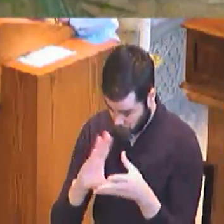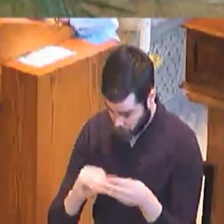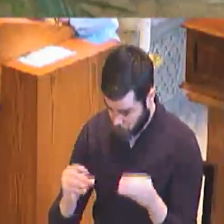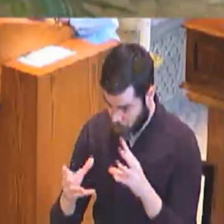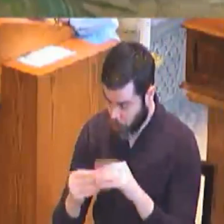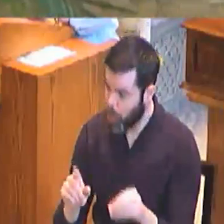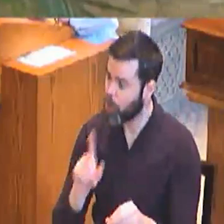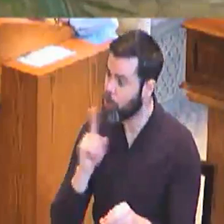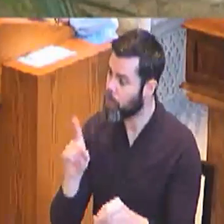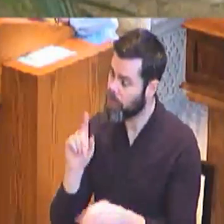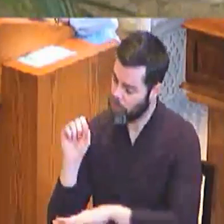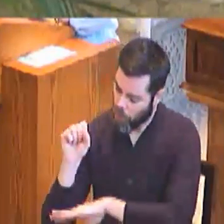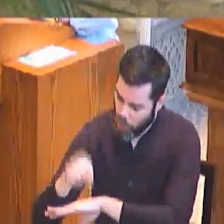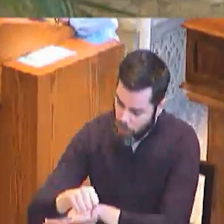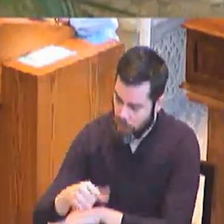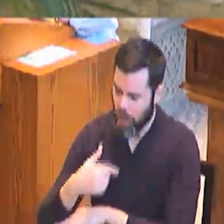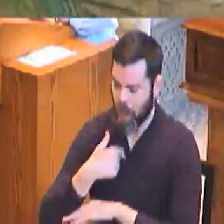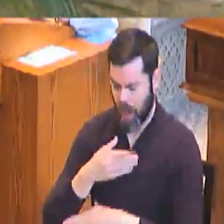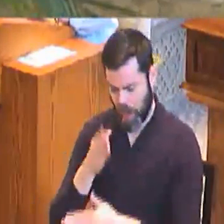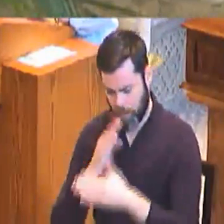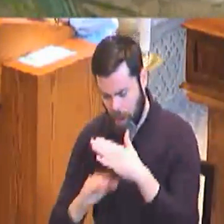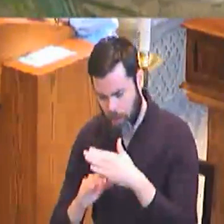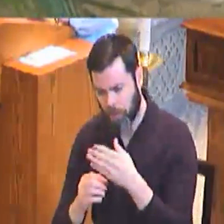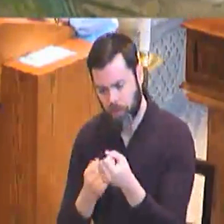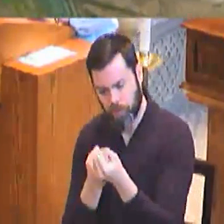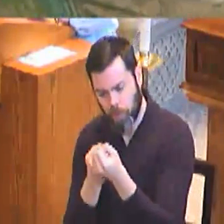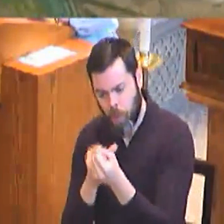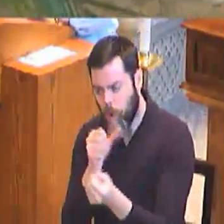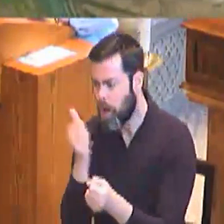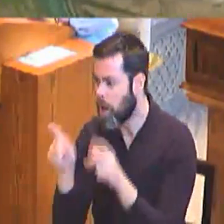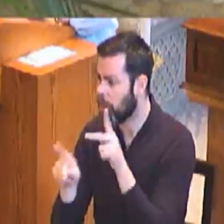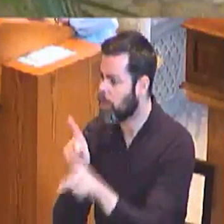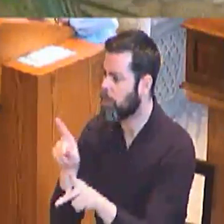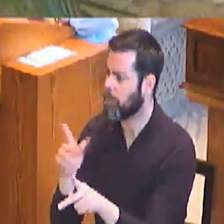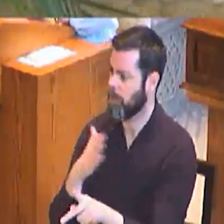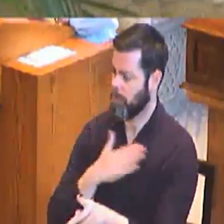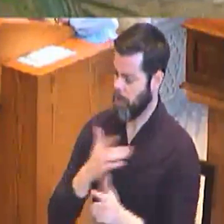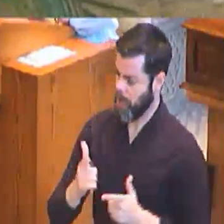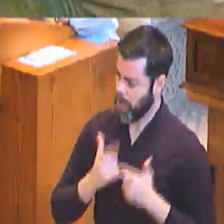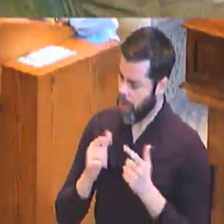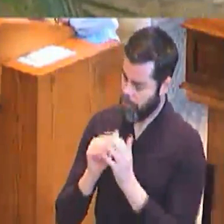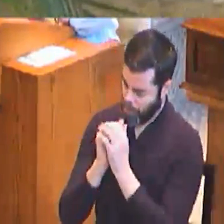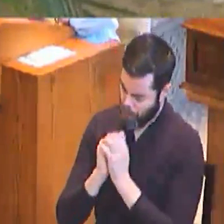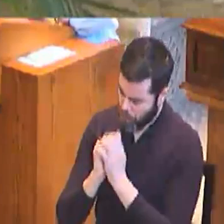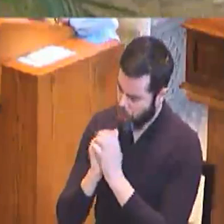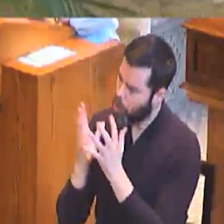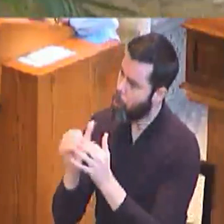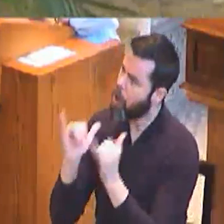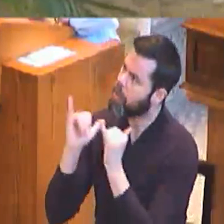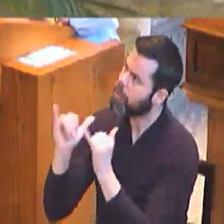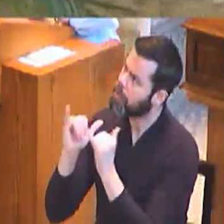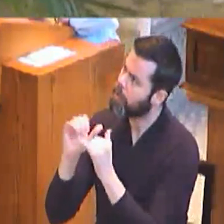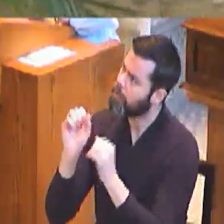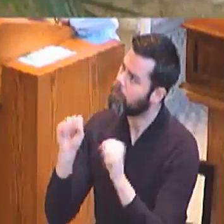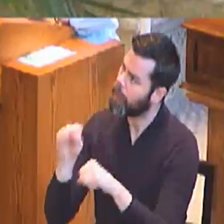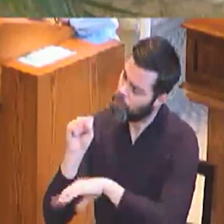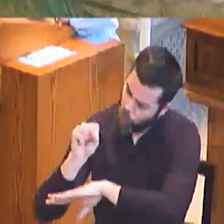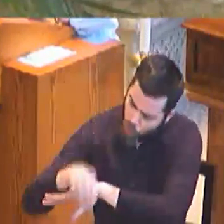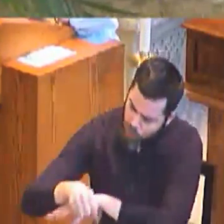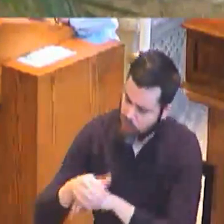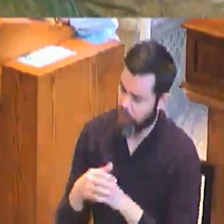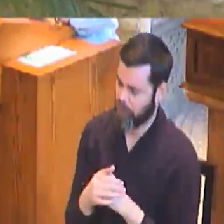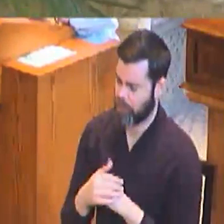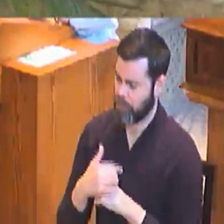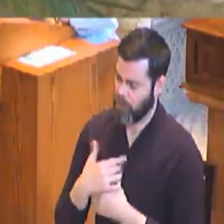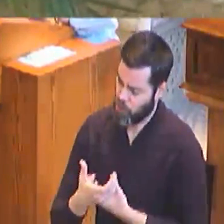humbly, being of service to others, I pray that my life is one of overcoming too. I trust that I